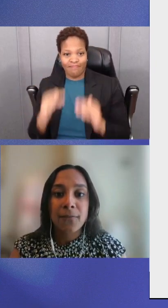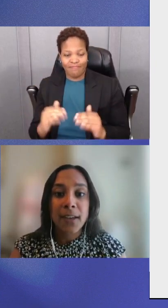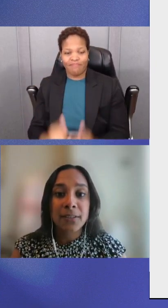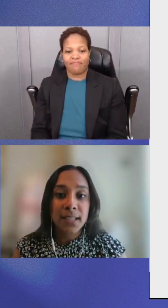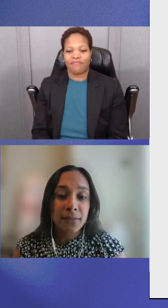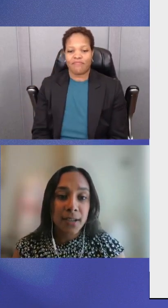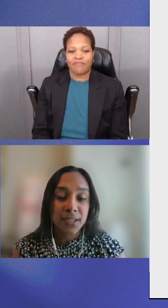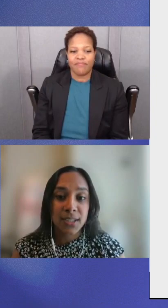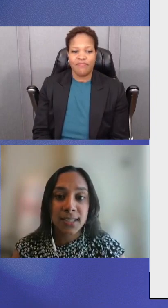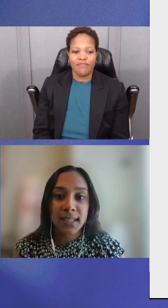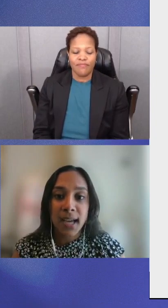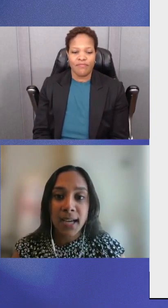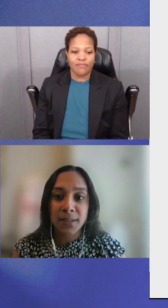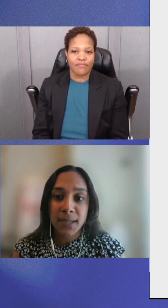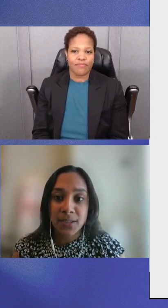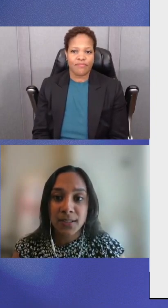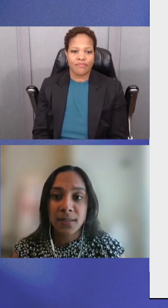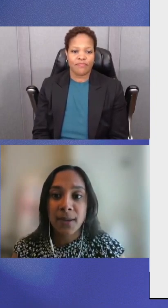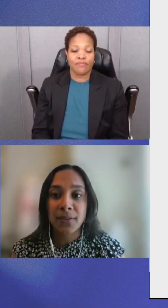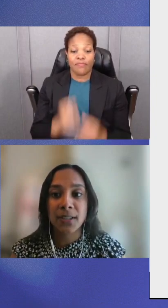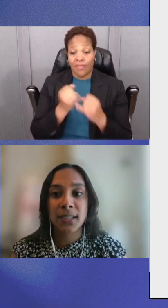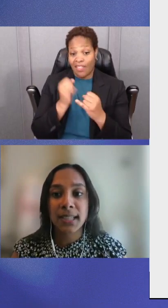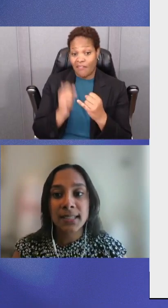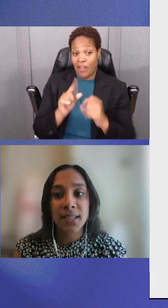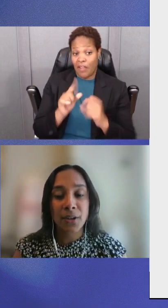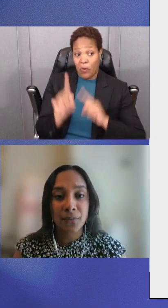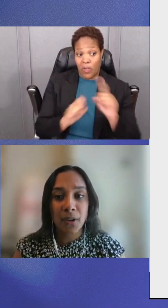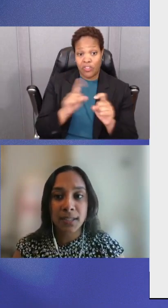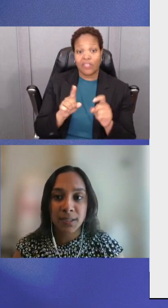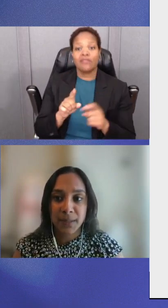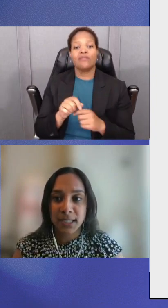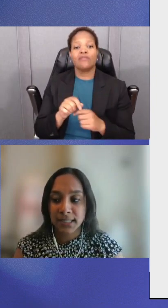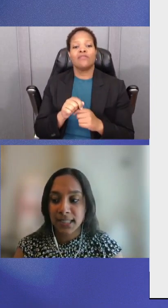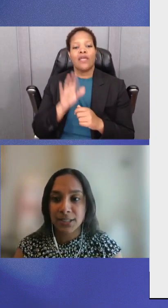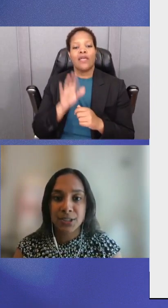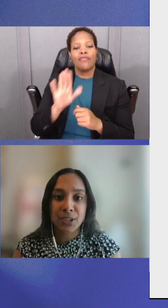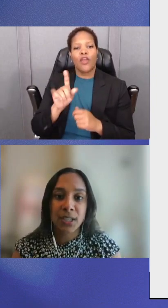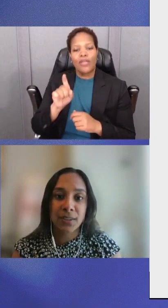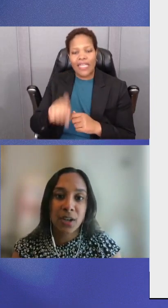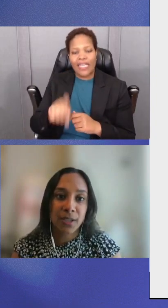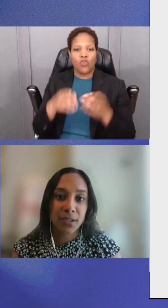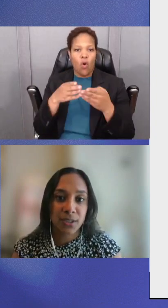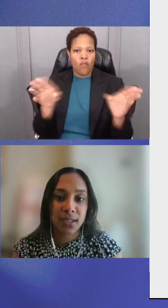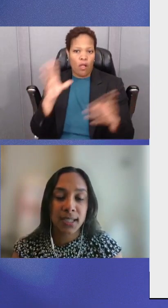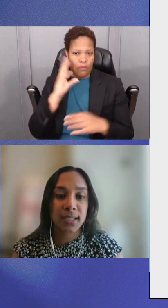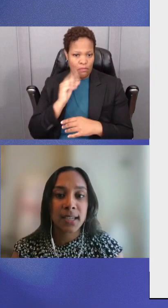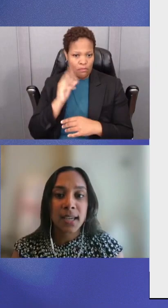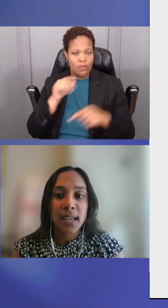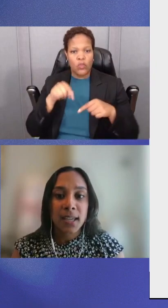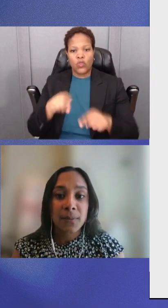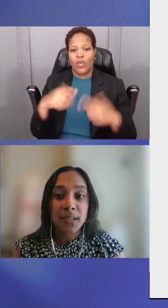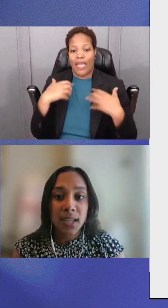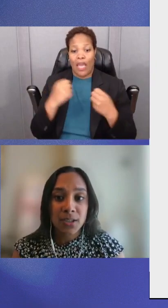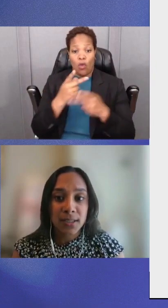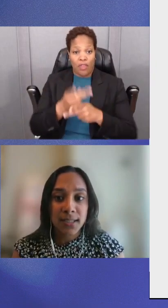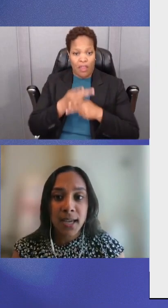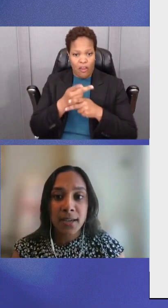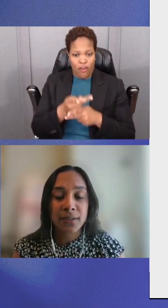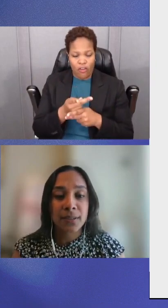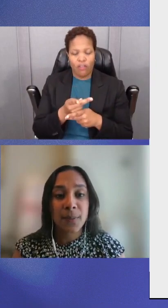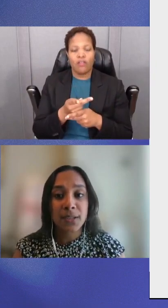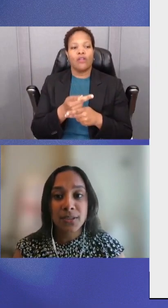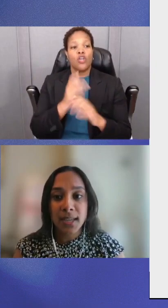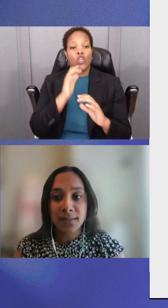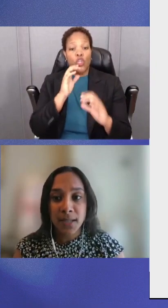The final set of questions asked patients about their needs and overall experiences during their healthcare journey. Communication